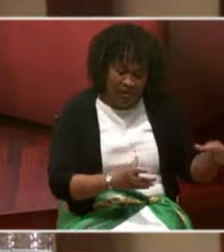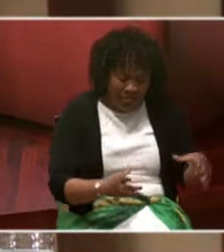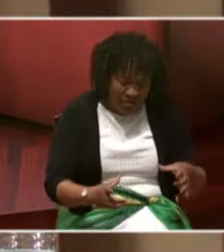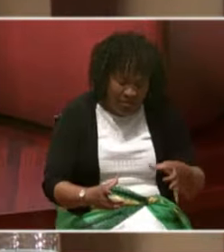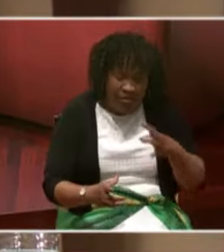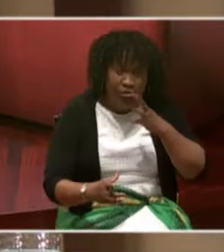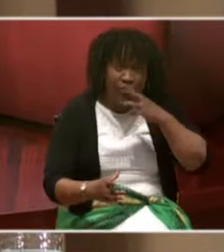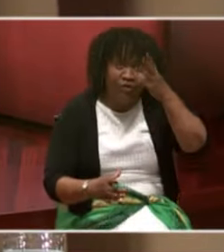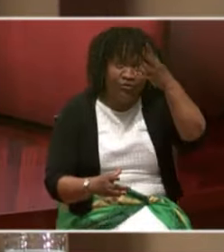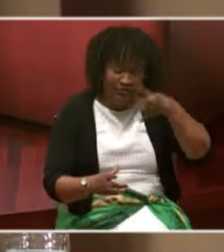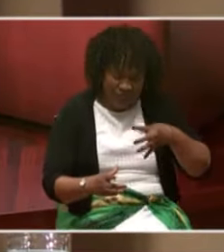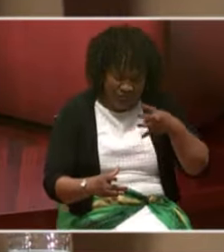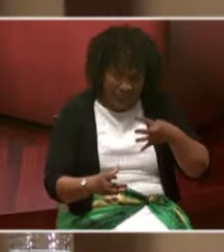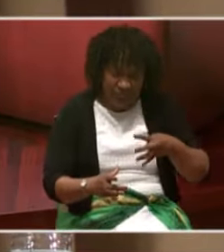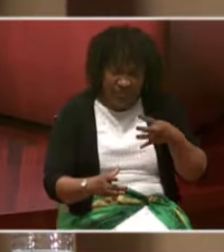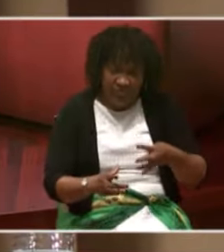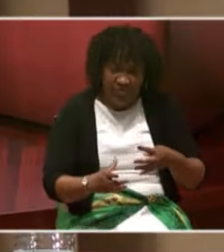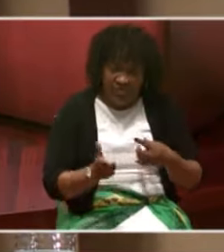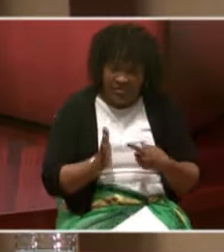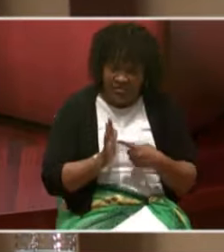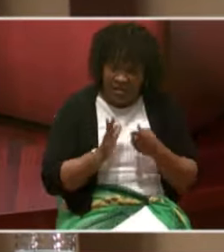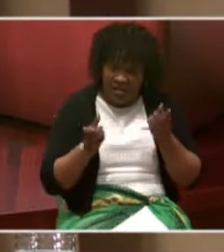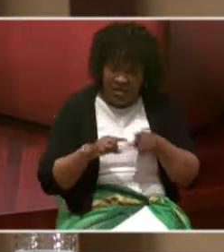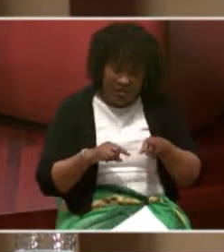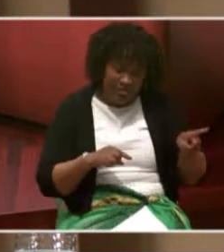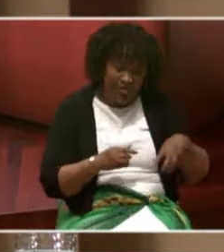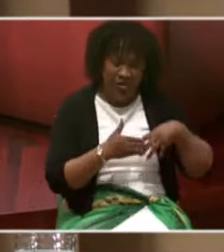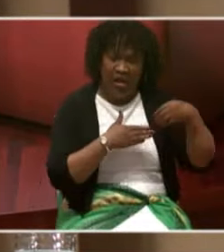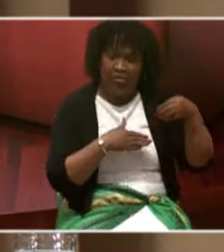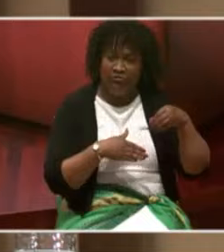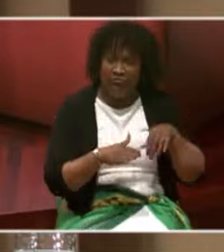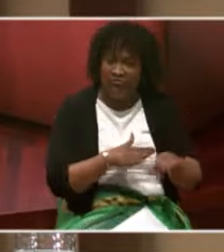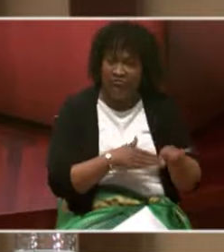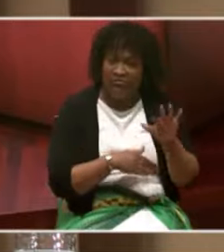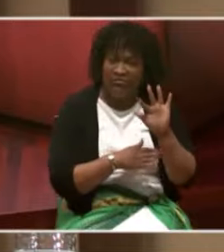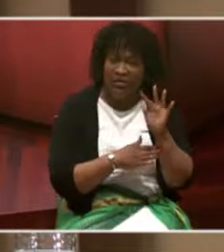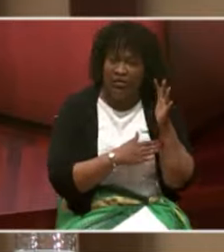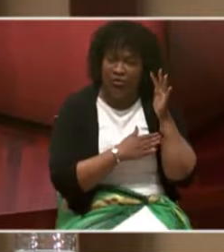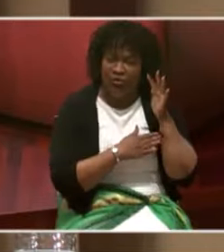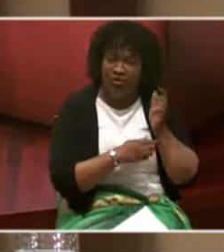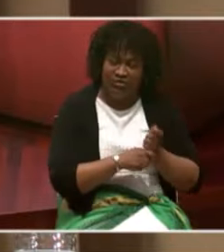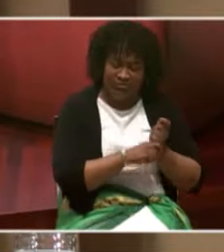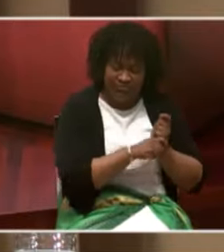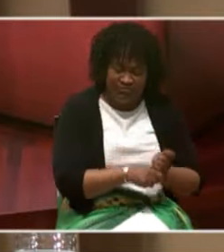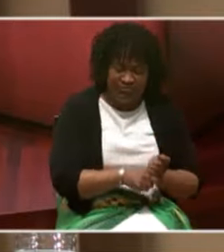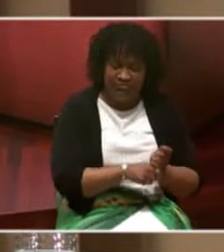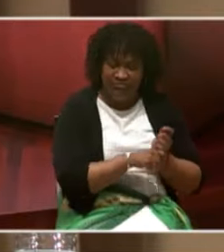not a peaceful revolution. Some people took the blows, and you were one of them, and I want to thank you for that.